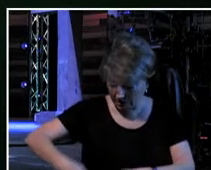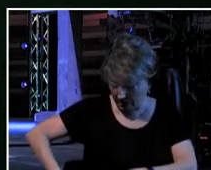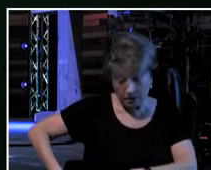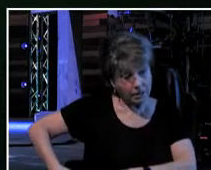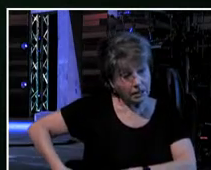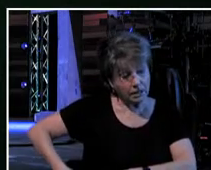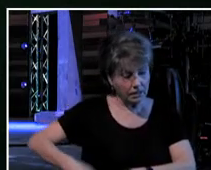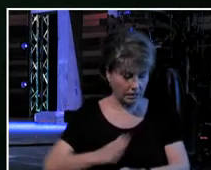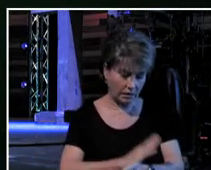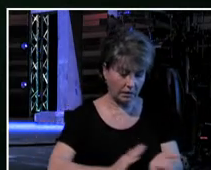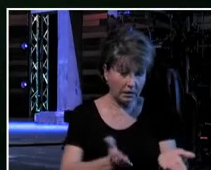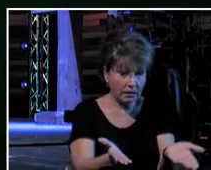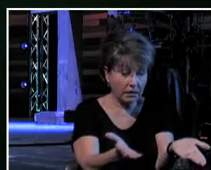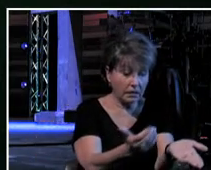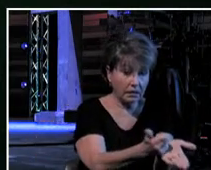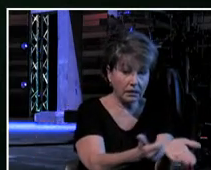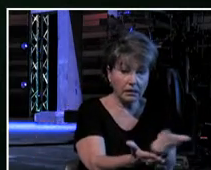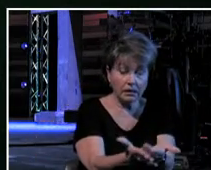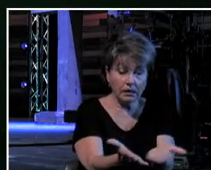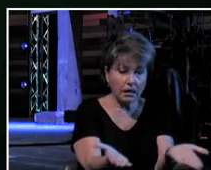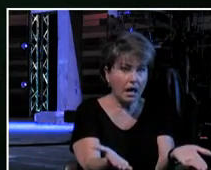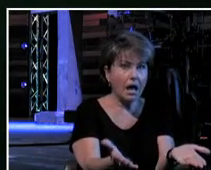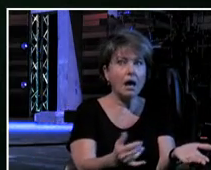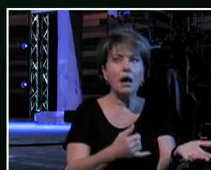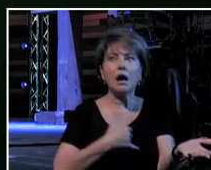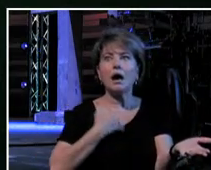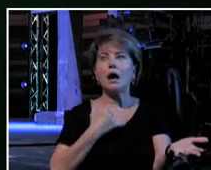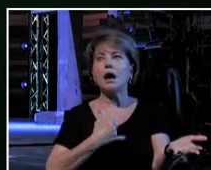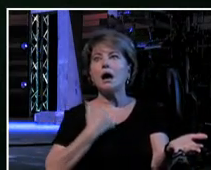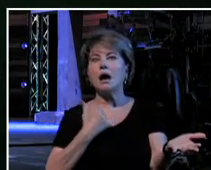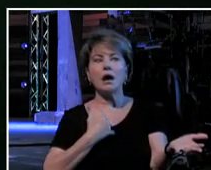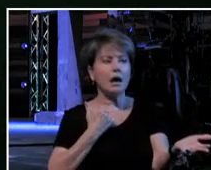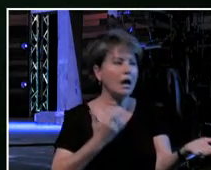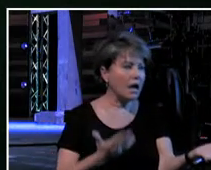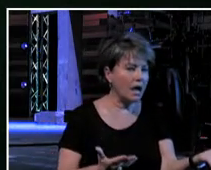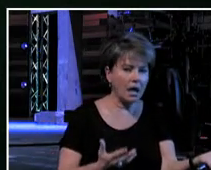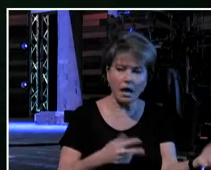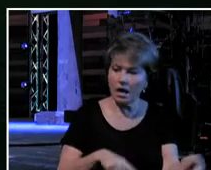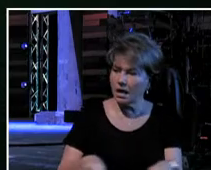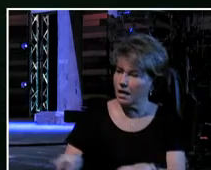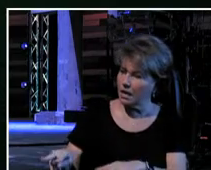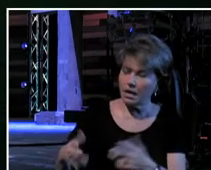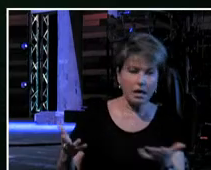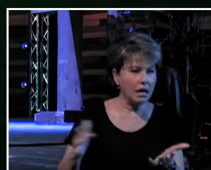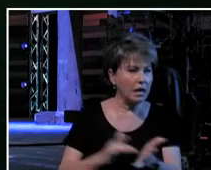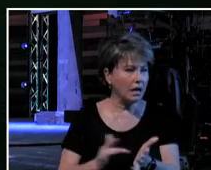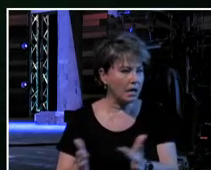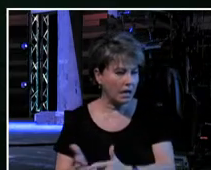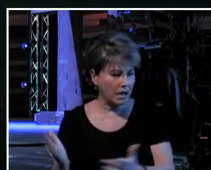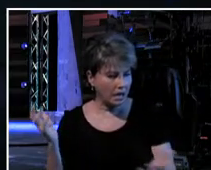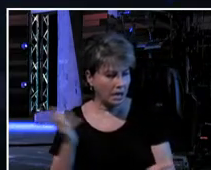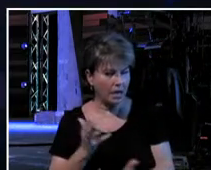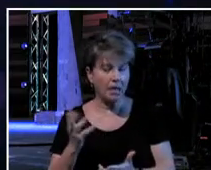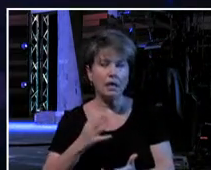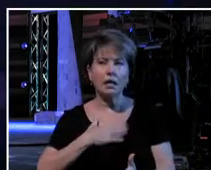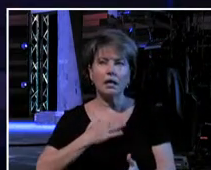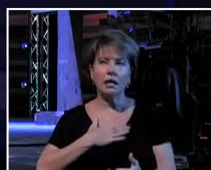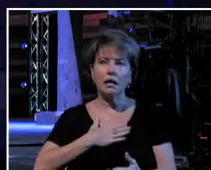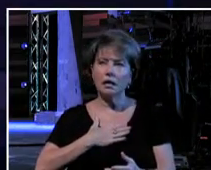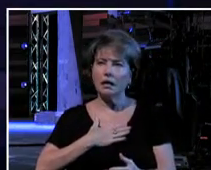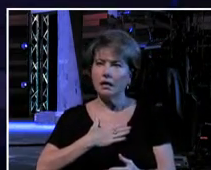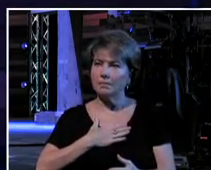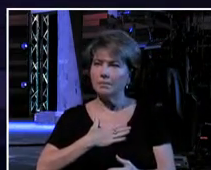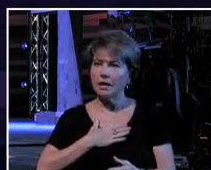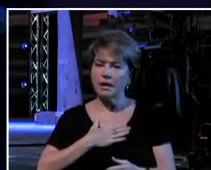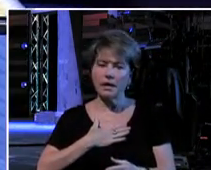And it says this, the disciples were overjoyed when they saw the Lord. Now, in my English version of the word here, the word is